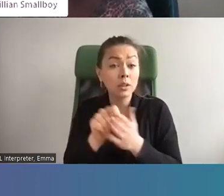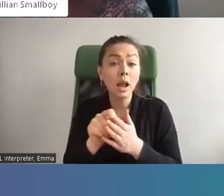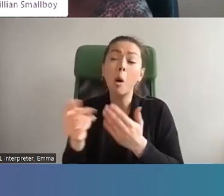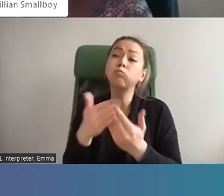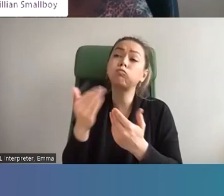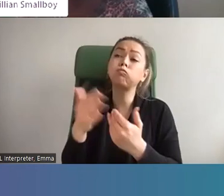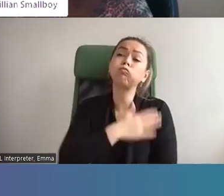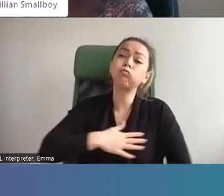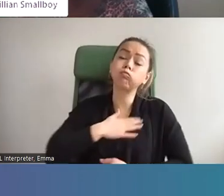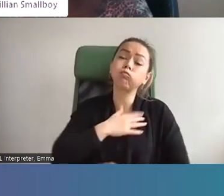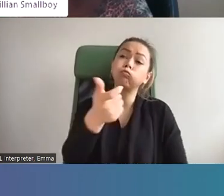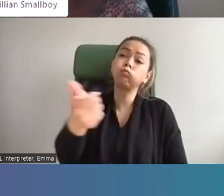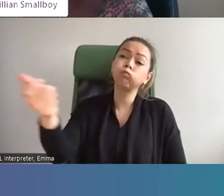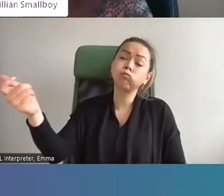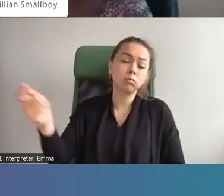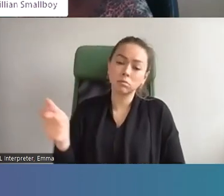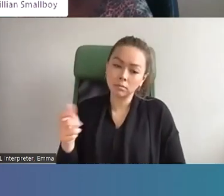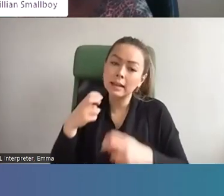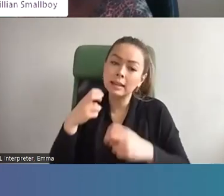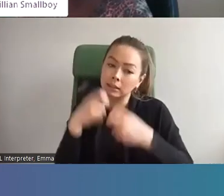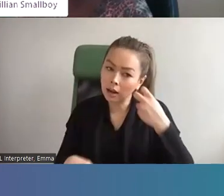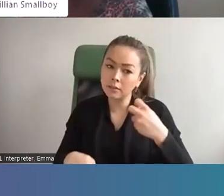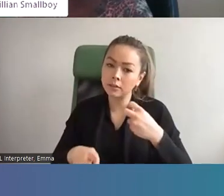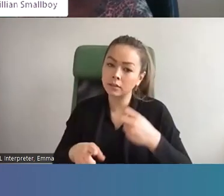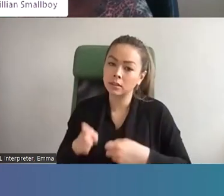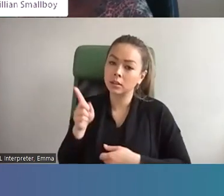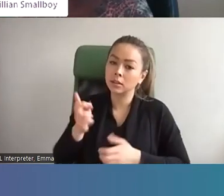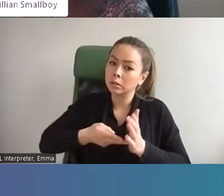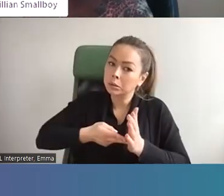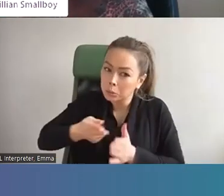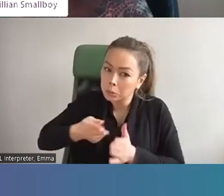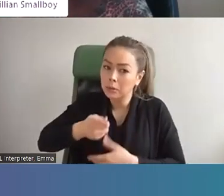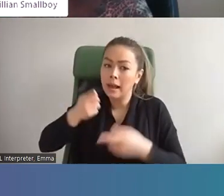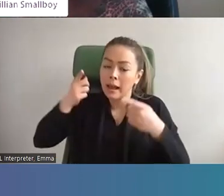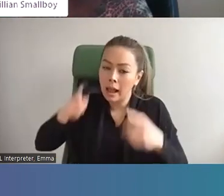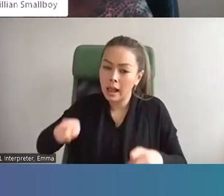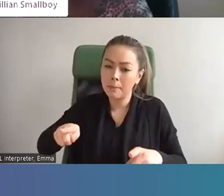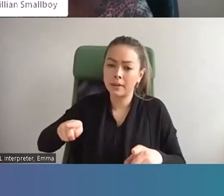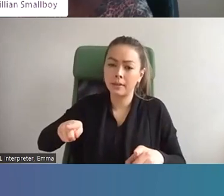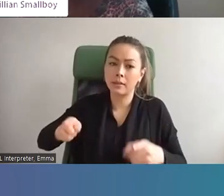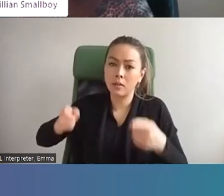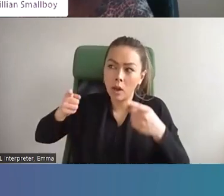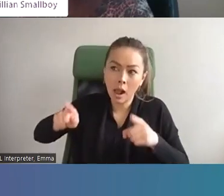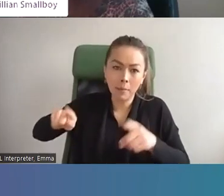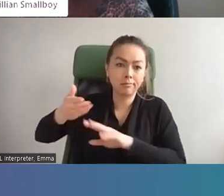toward telling the truth of what happened and what is happening,